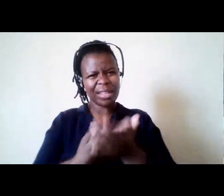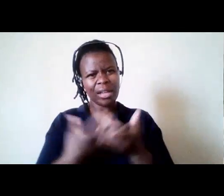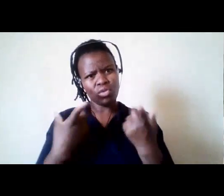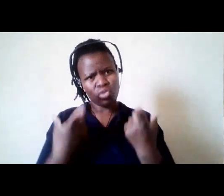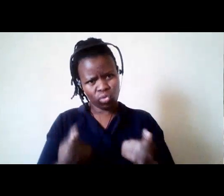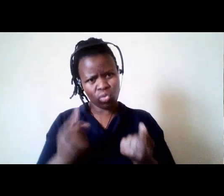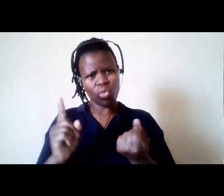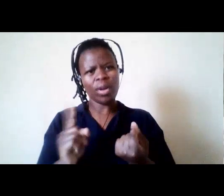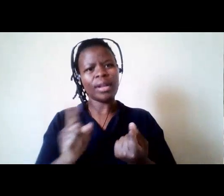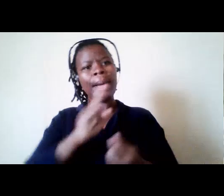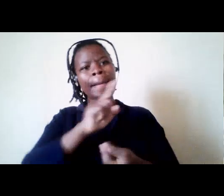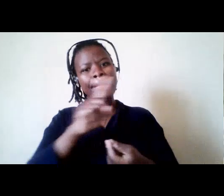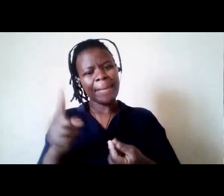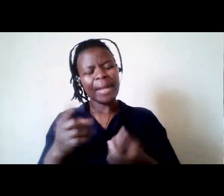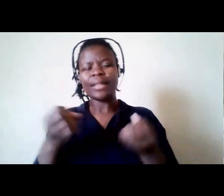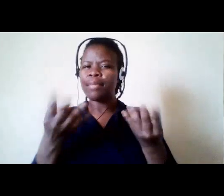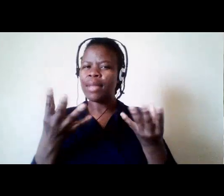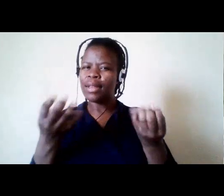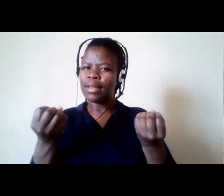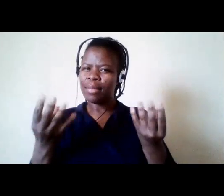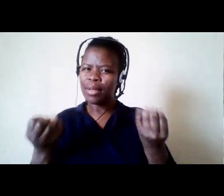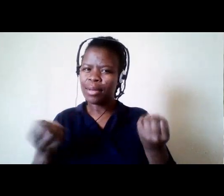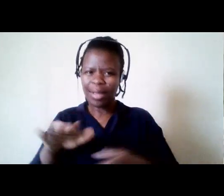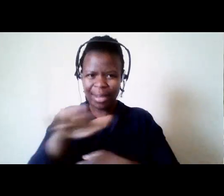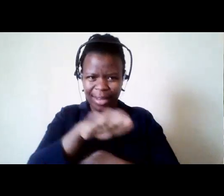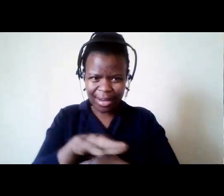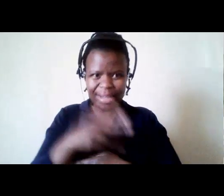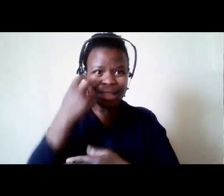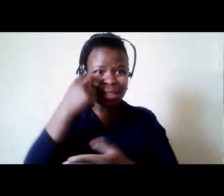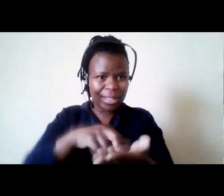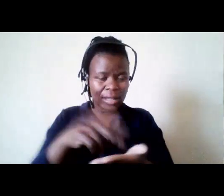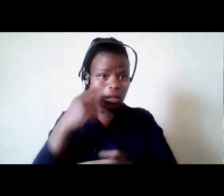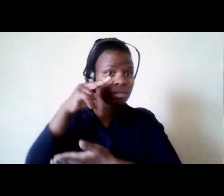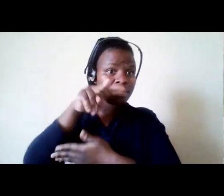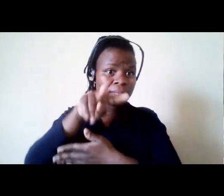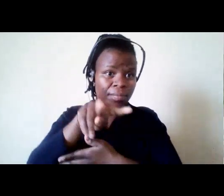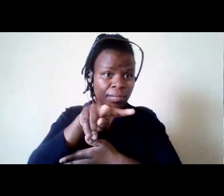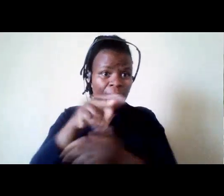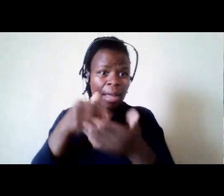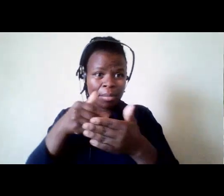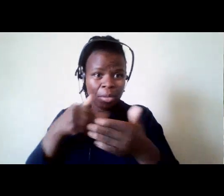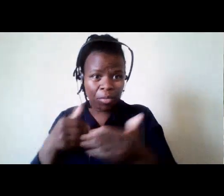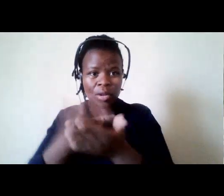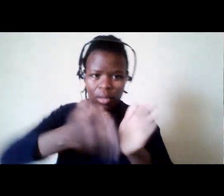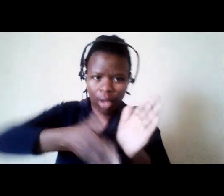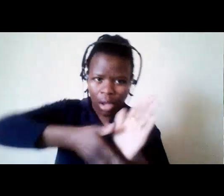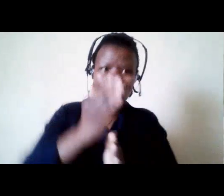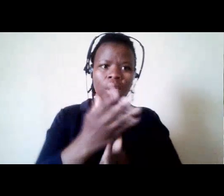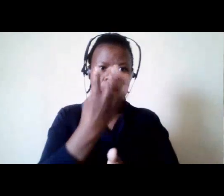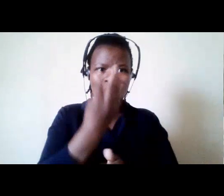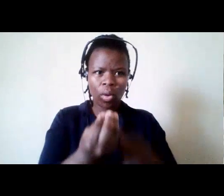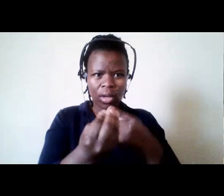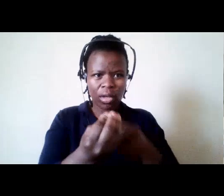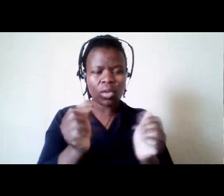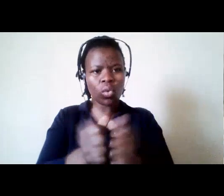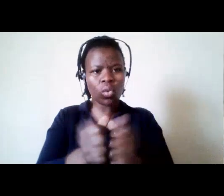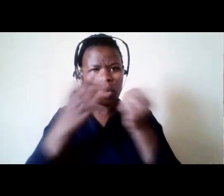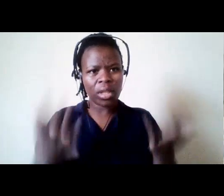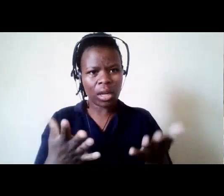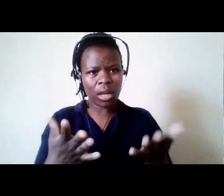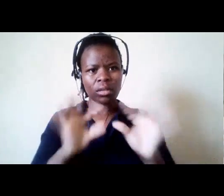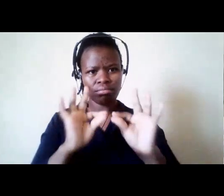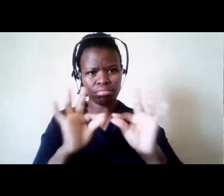there are many areas that they will need to look at, Masabata, before just taking a child from here to there without any proper